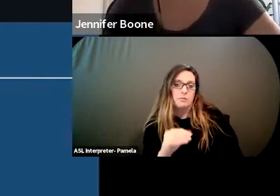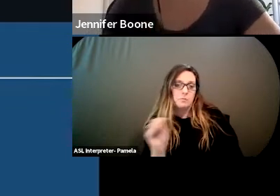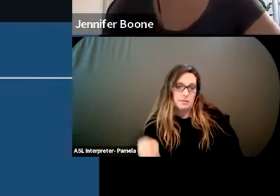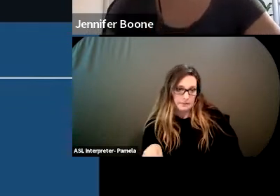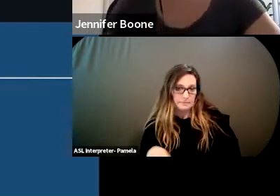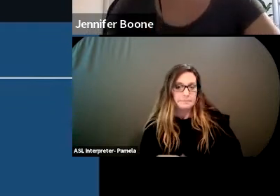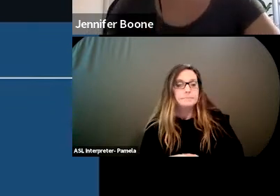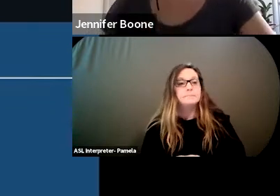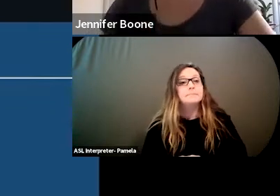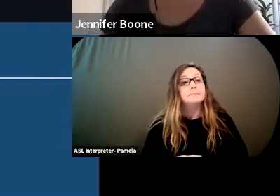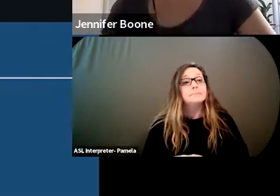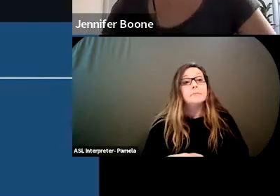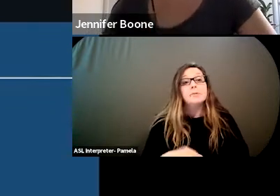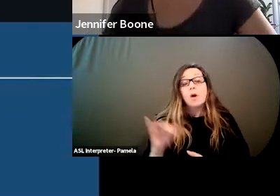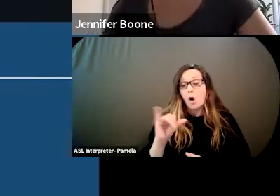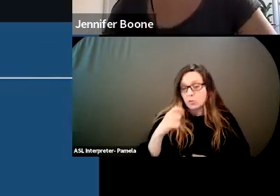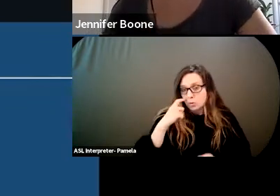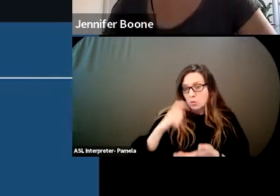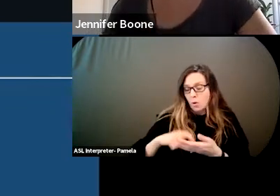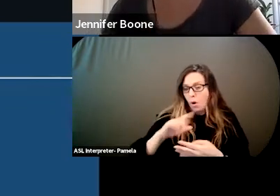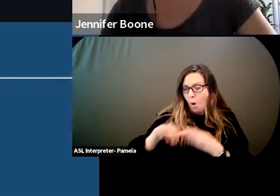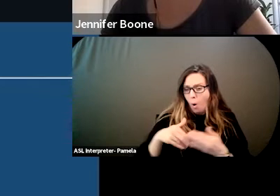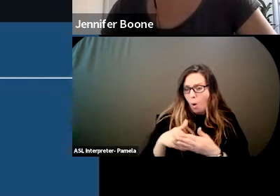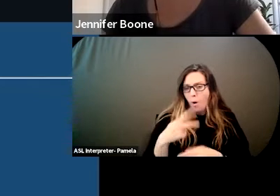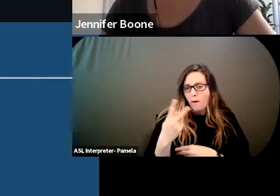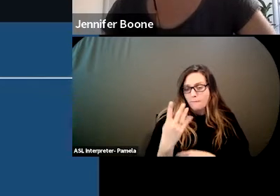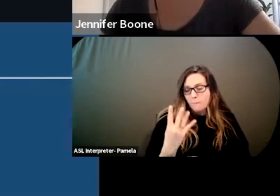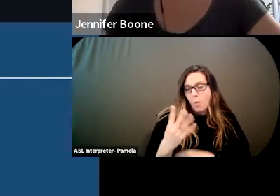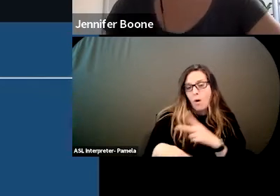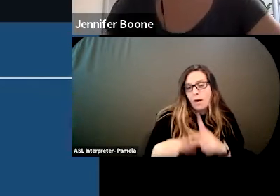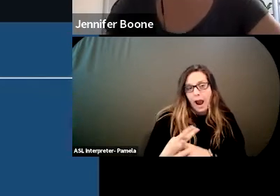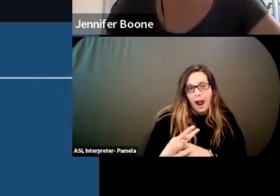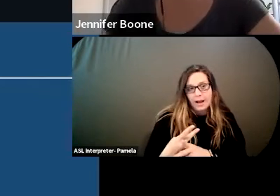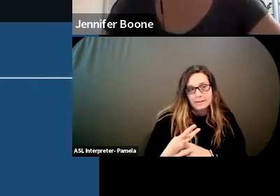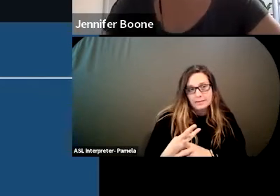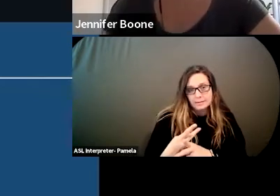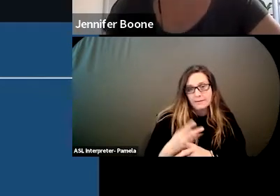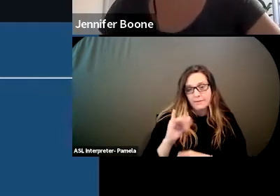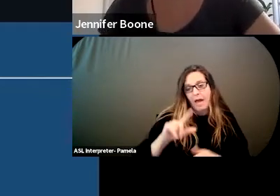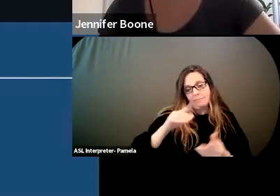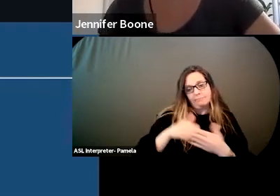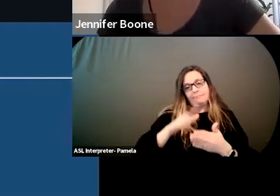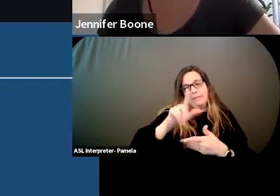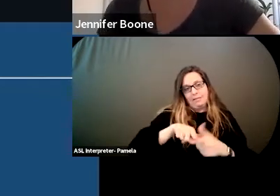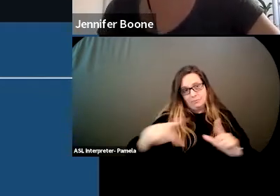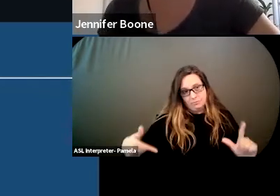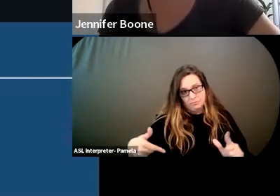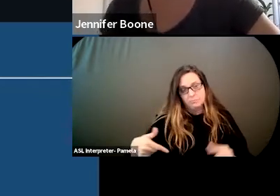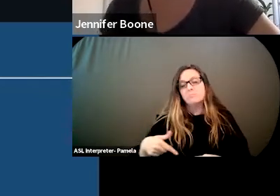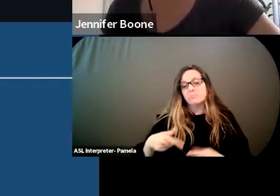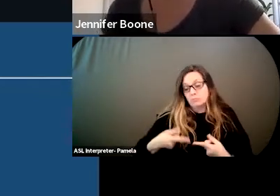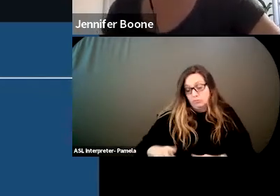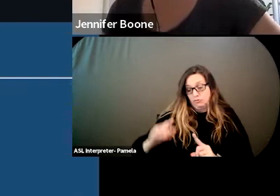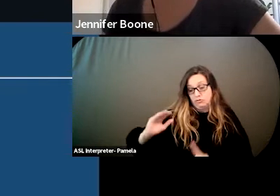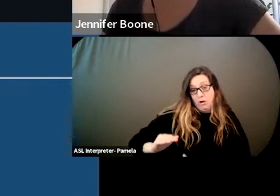I also found that all 4 types of anti-LGBT violence during childhood were significantly associated with experiencing physical and verbal